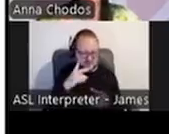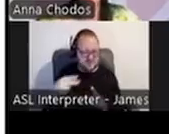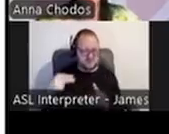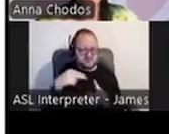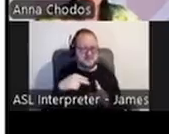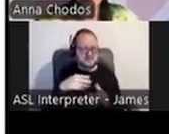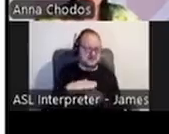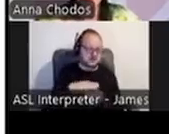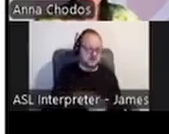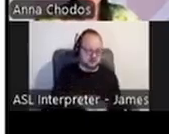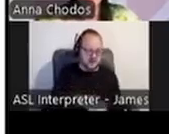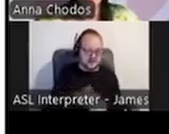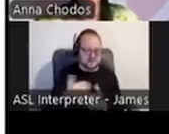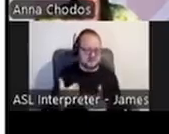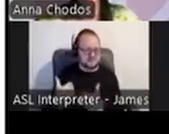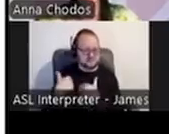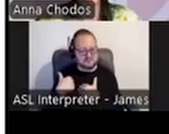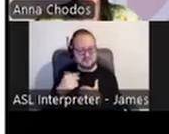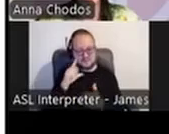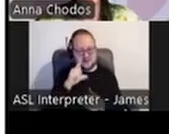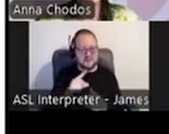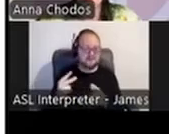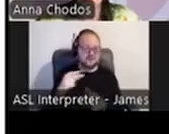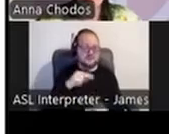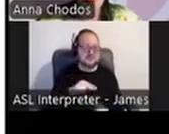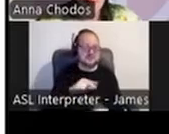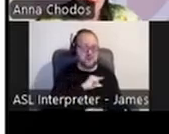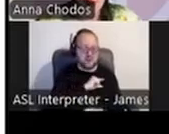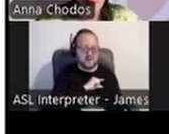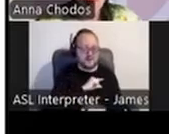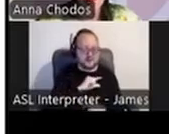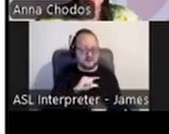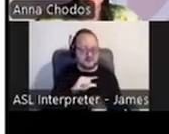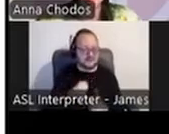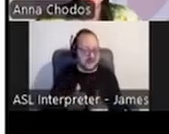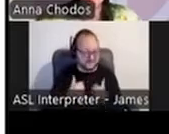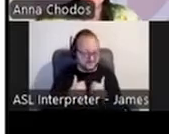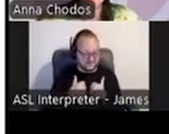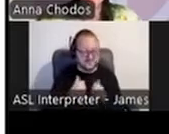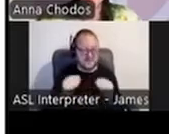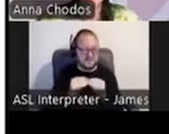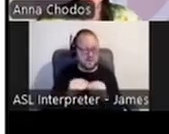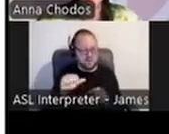of life, and practical, meaningful support in the community.